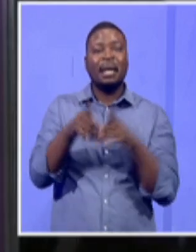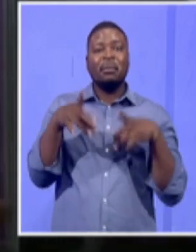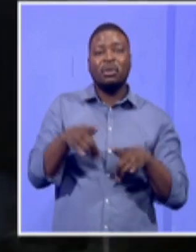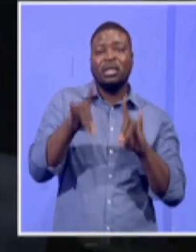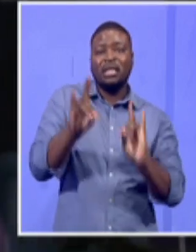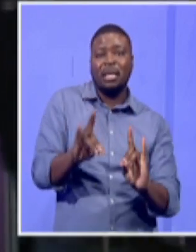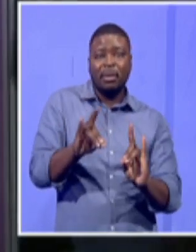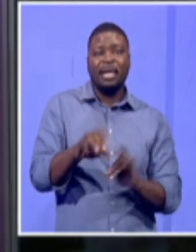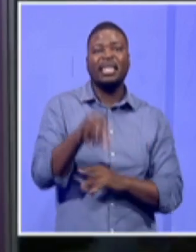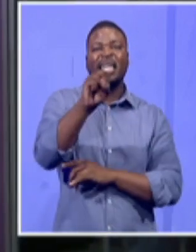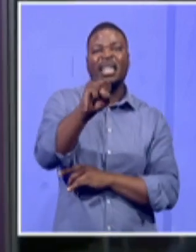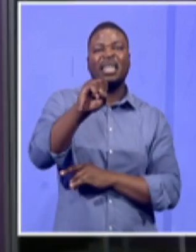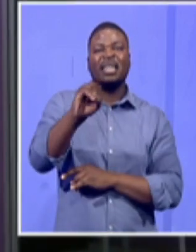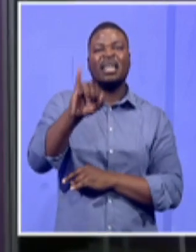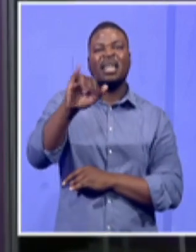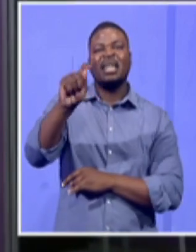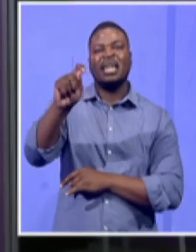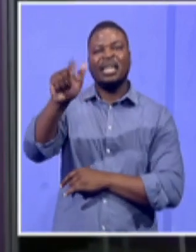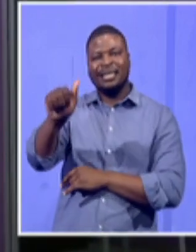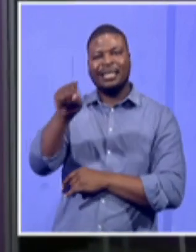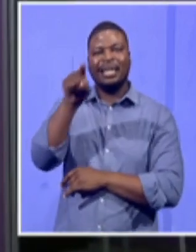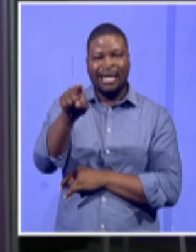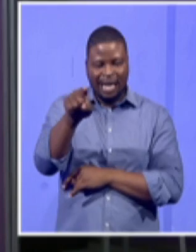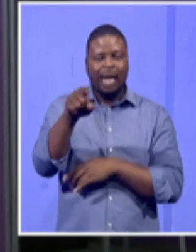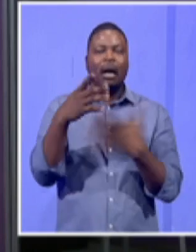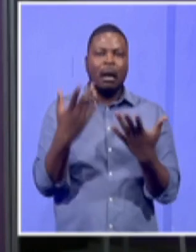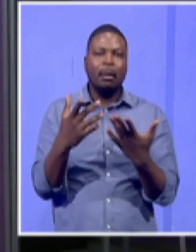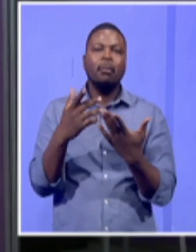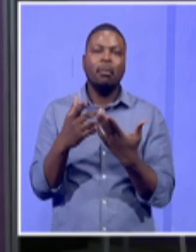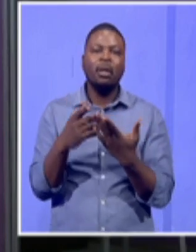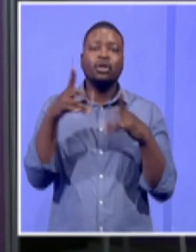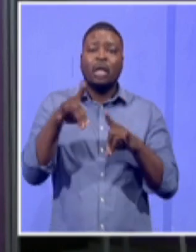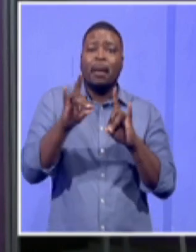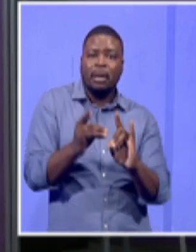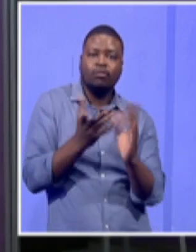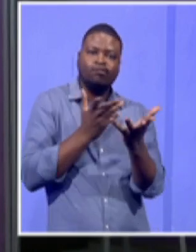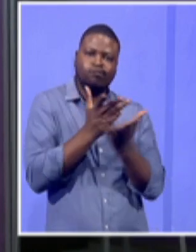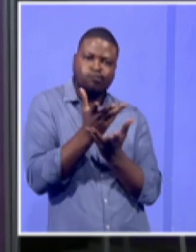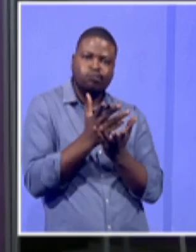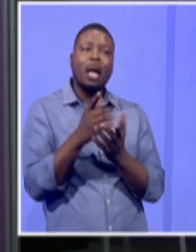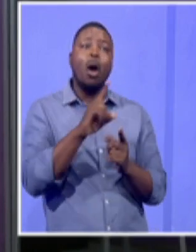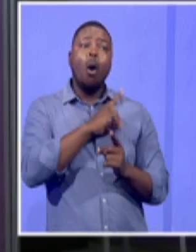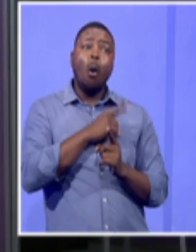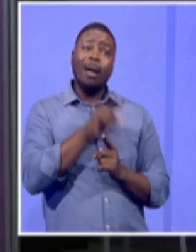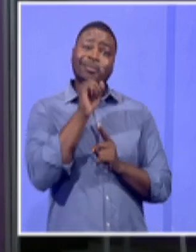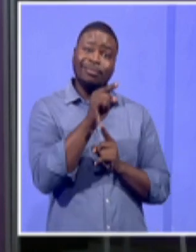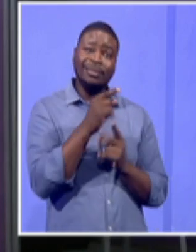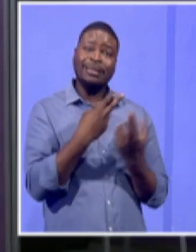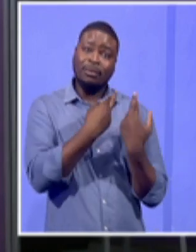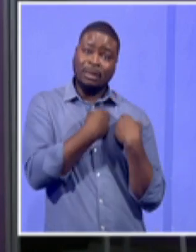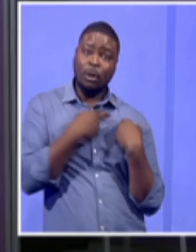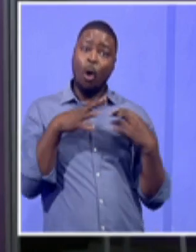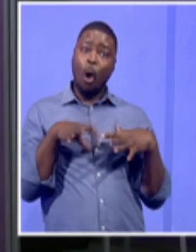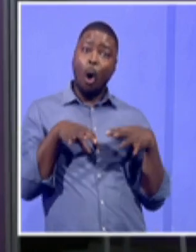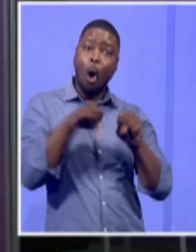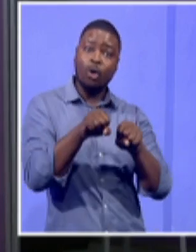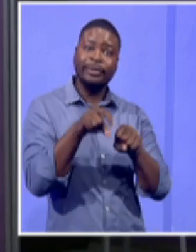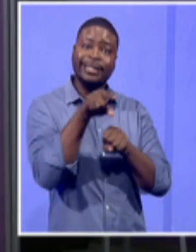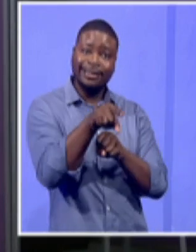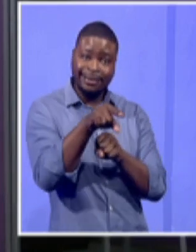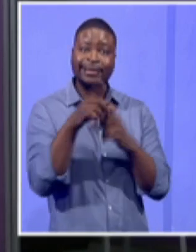Information Technology Agency, SETA, that essentially is hosting this event. And they have also created a platform